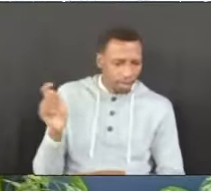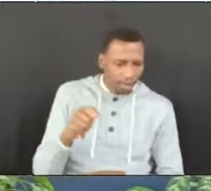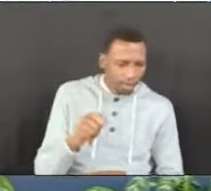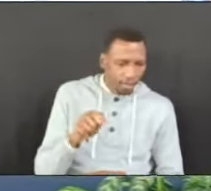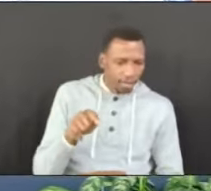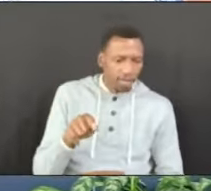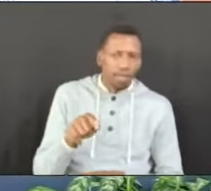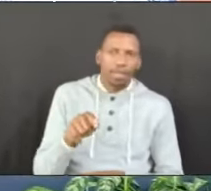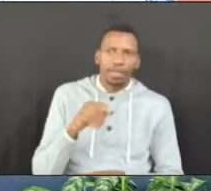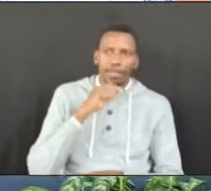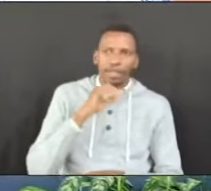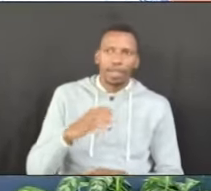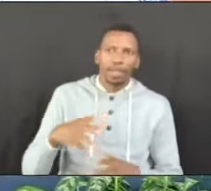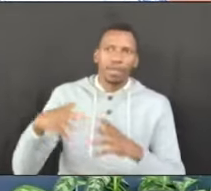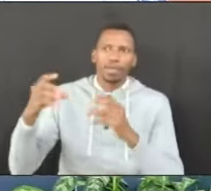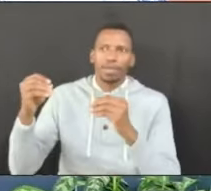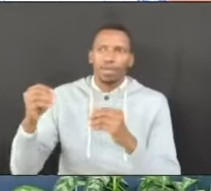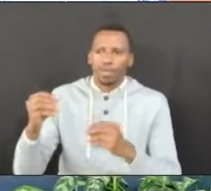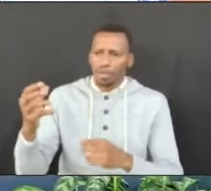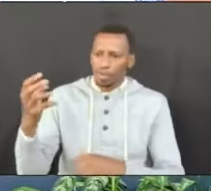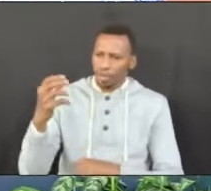like, Daddy, can't you see I'm leaving?